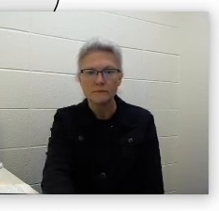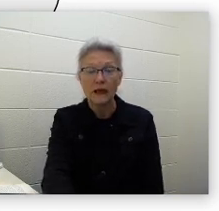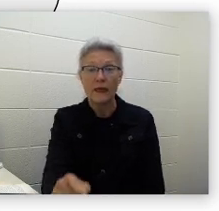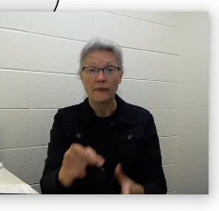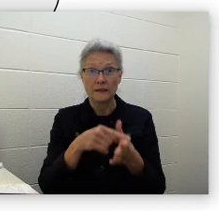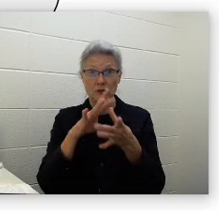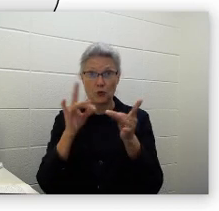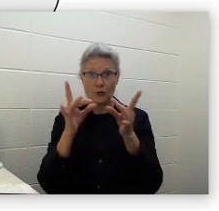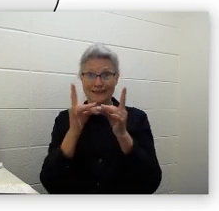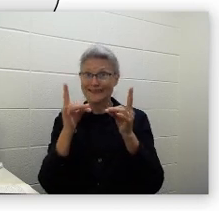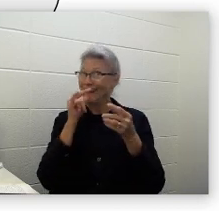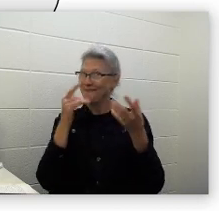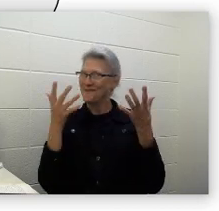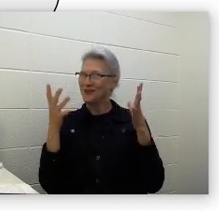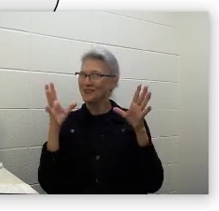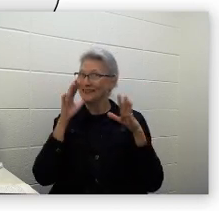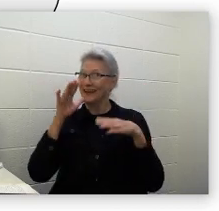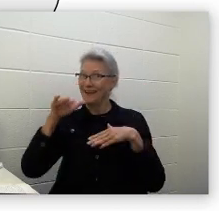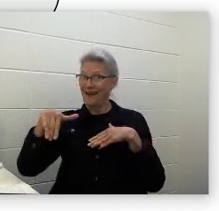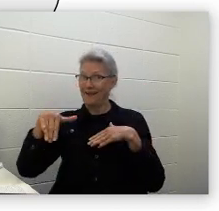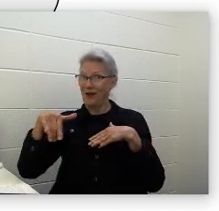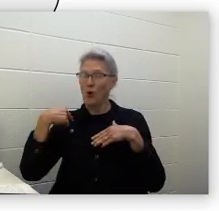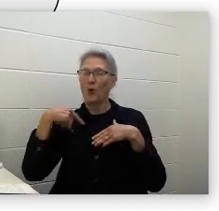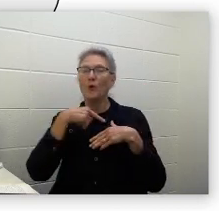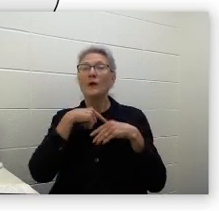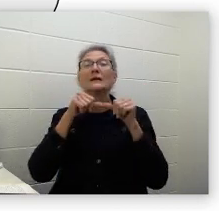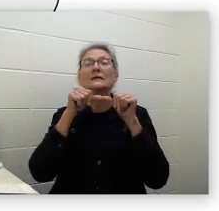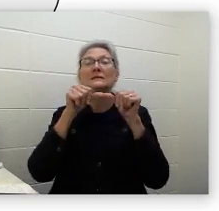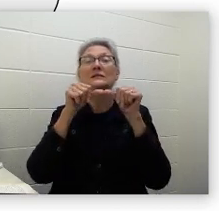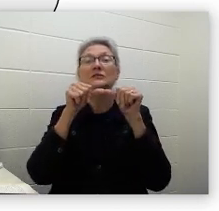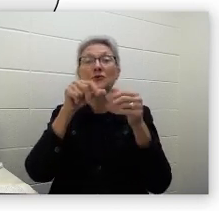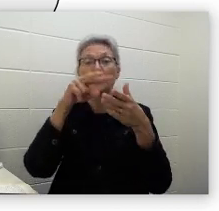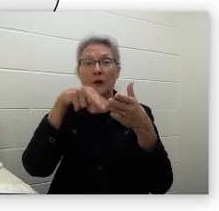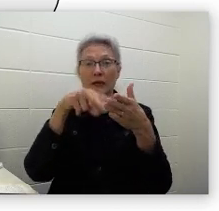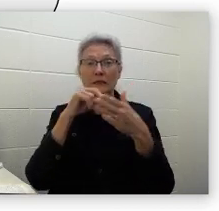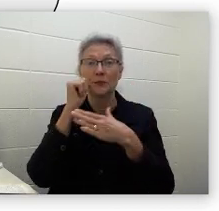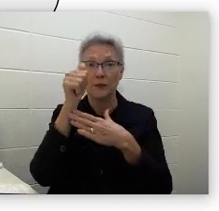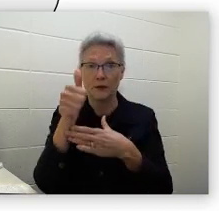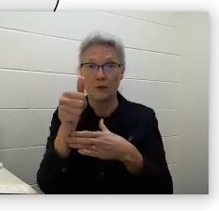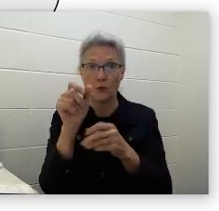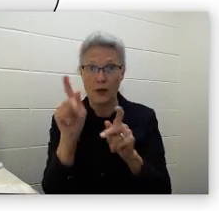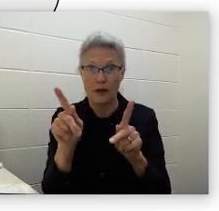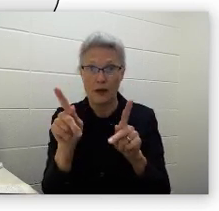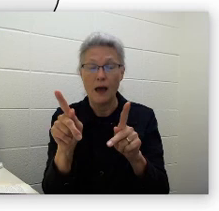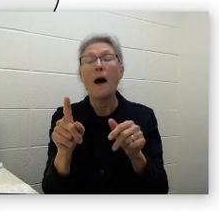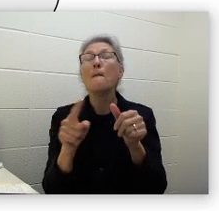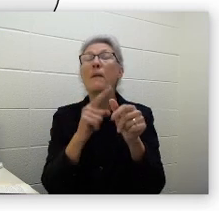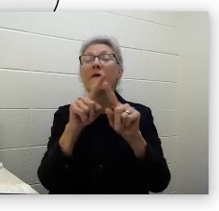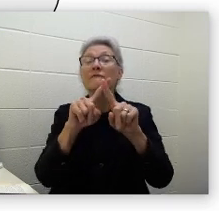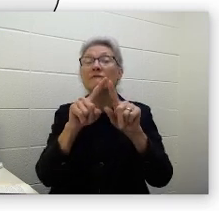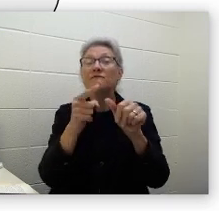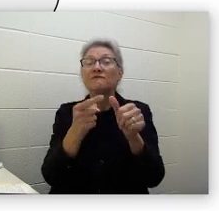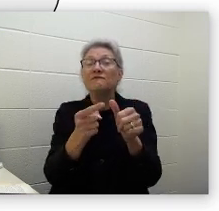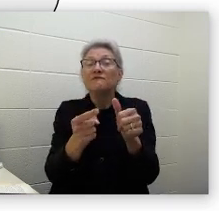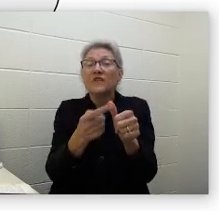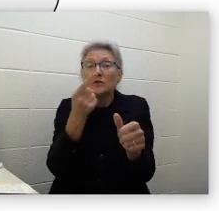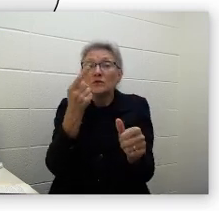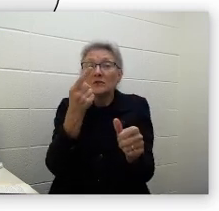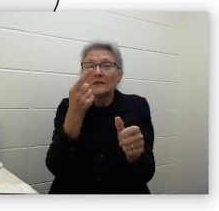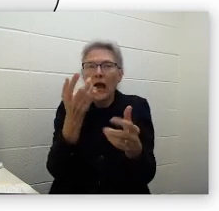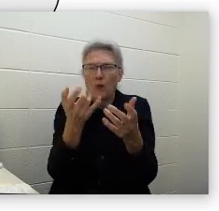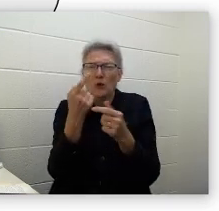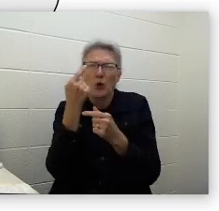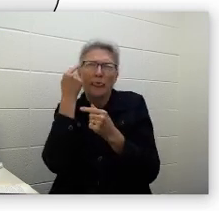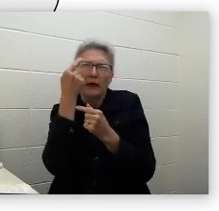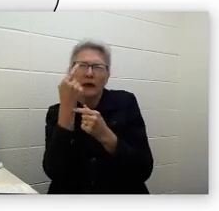This story is not over yet. We are continuing reading tomorrow. But first, I want you to think, what